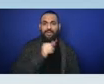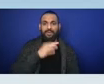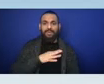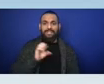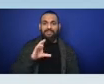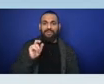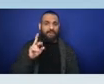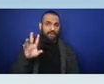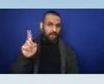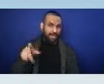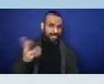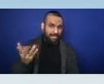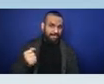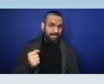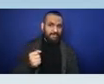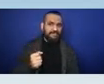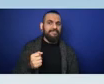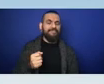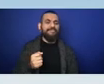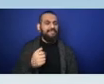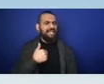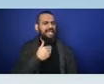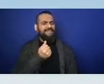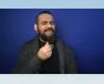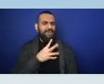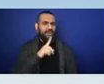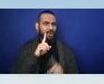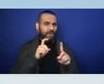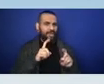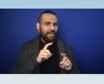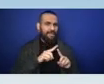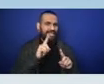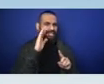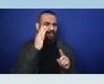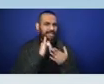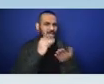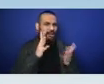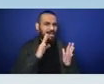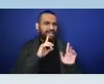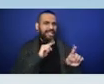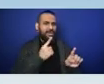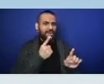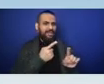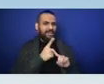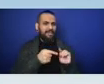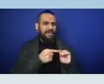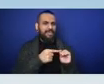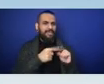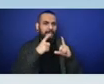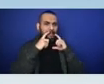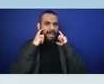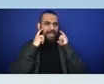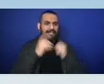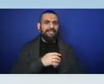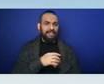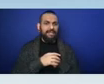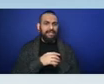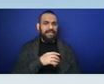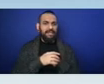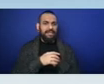delegation, and we are going to keep putting the pressure on him to allow us to access those funds. Thanks so much for the